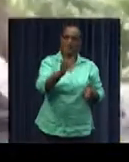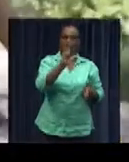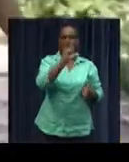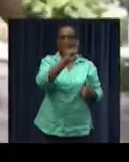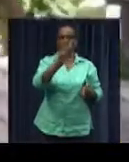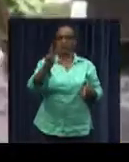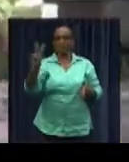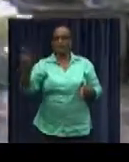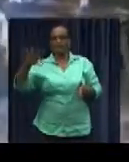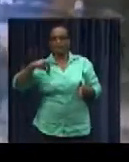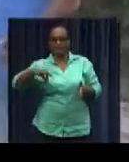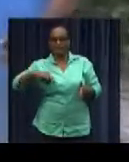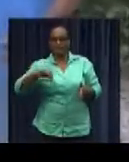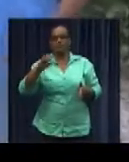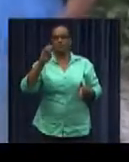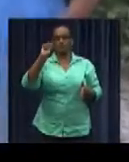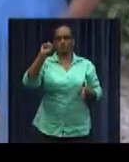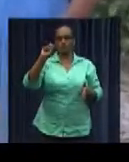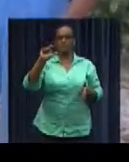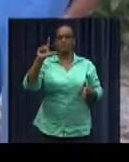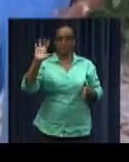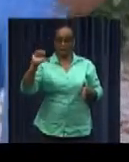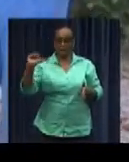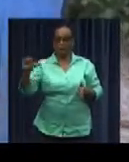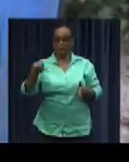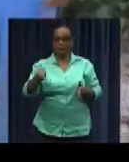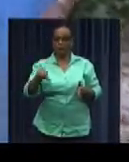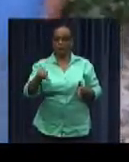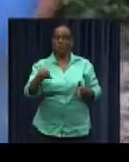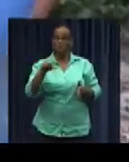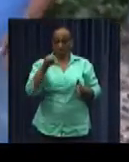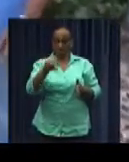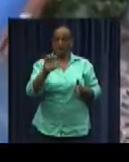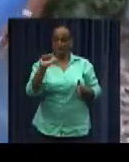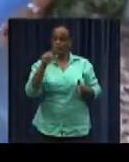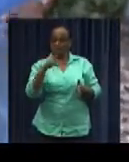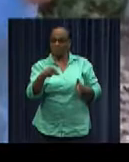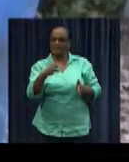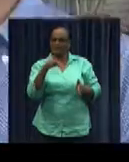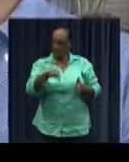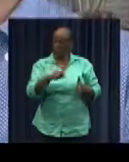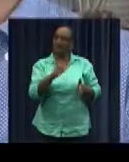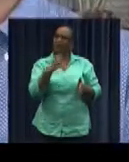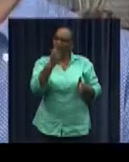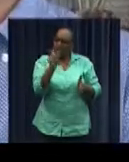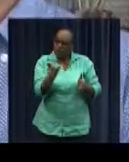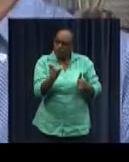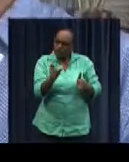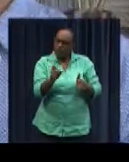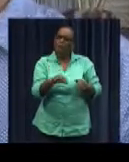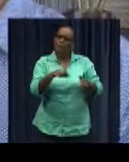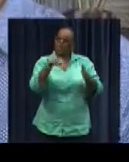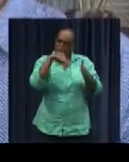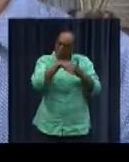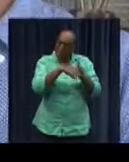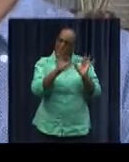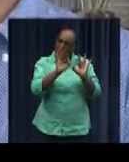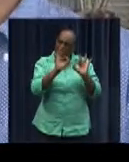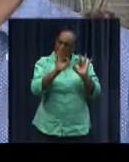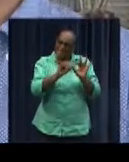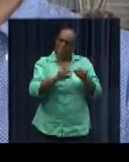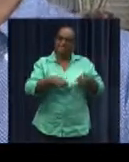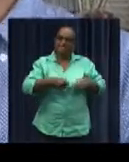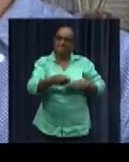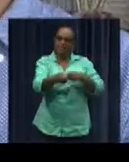the Minister of Agriculture, Livestock and Fisheries, Shirlesh Algo. According to Algo, this issue